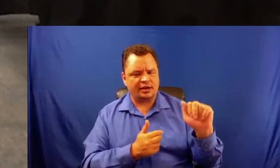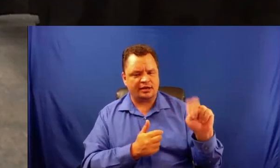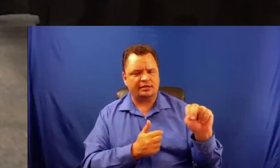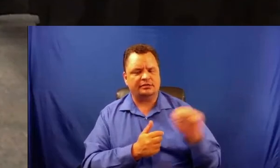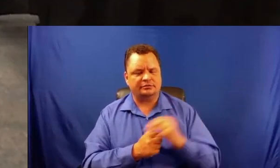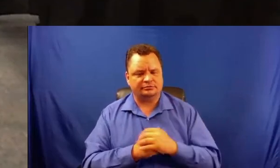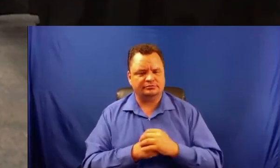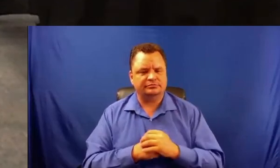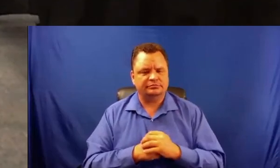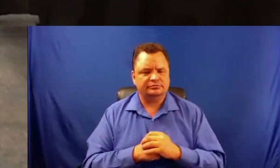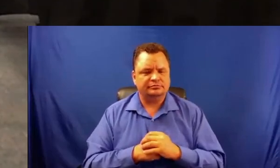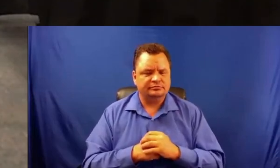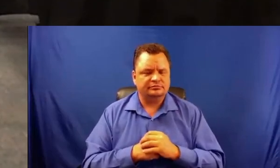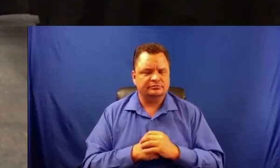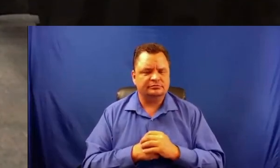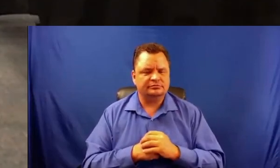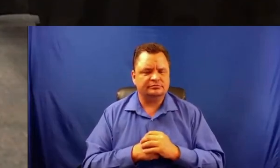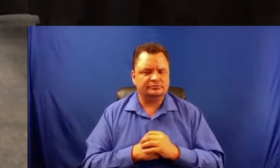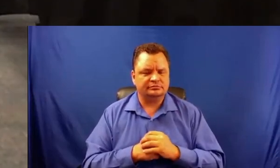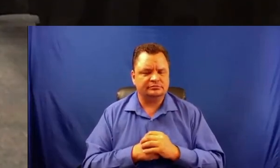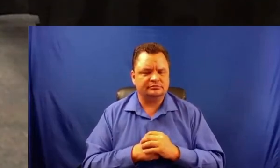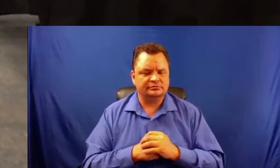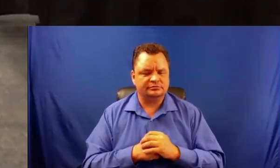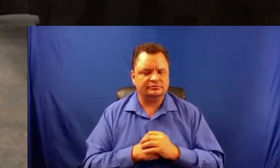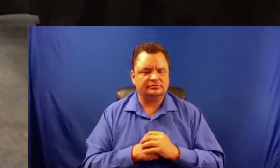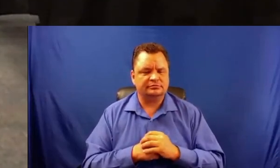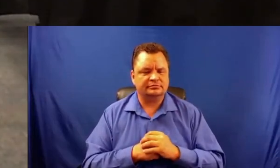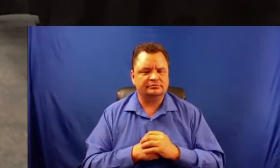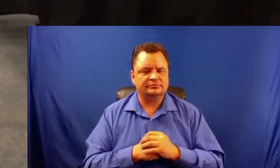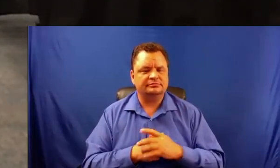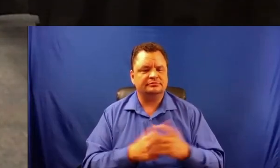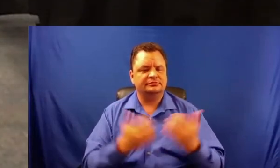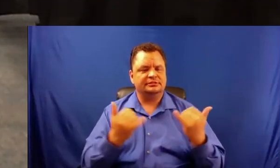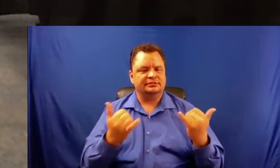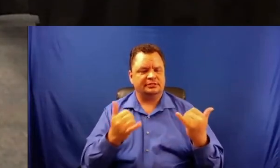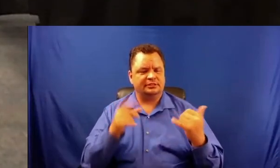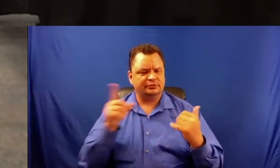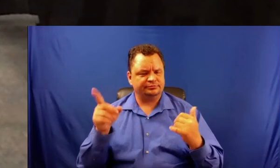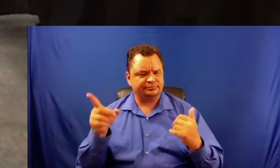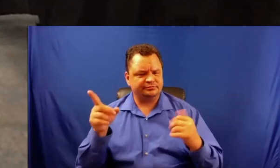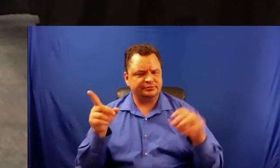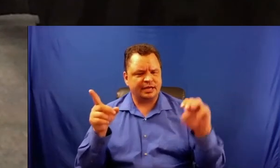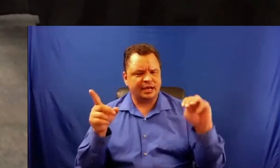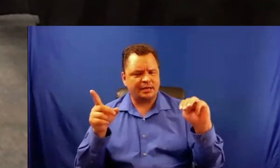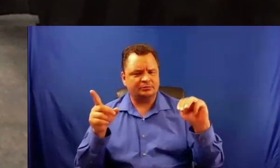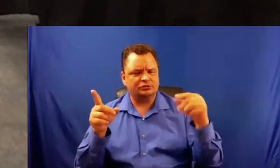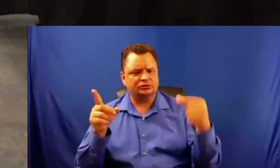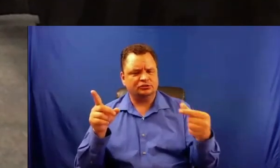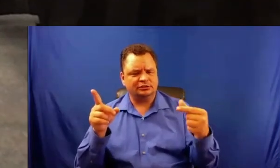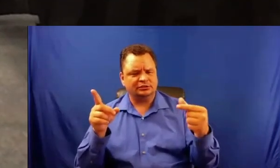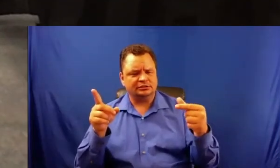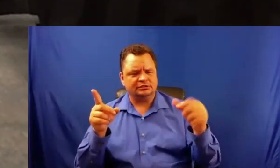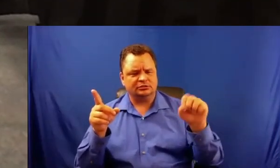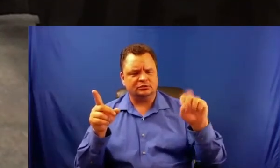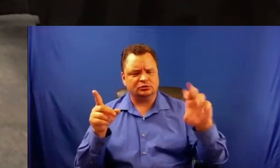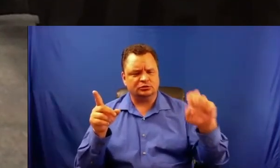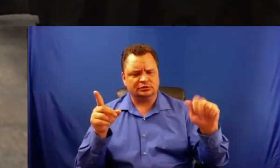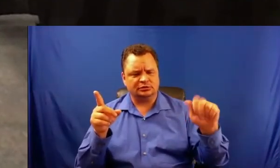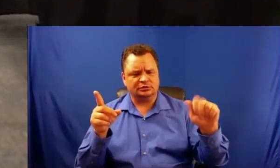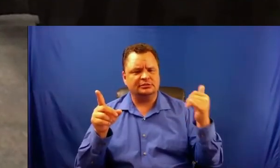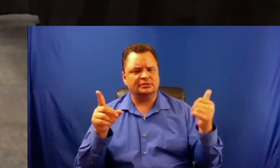We're now going to welcome the comments from MG Peterson. Go